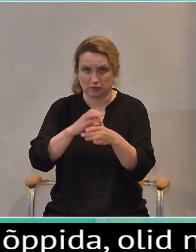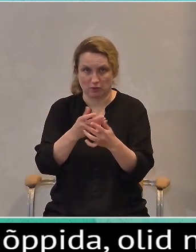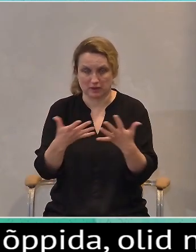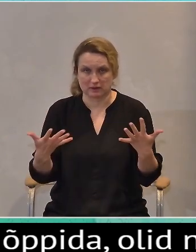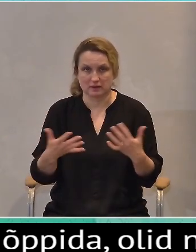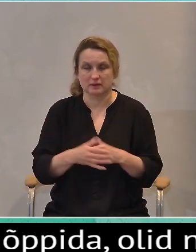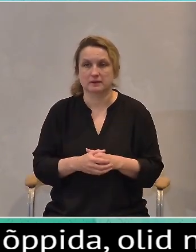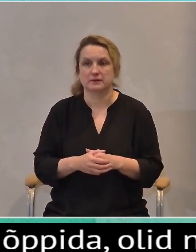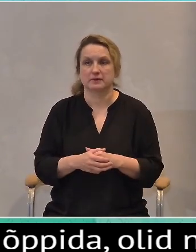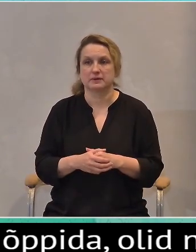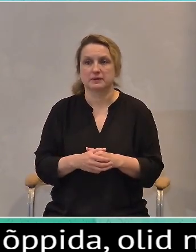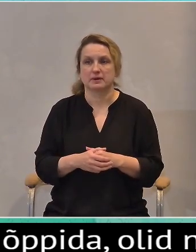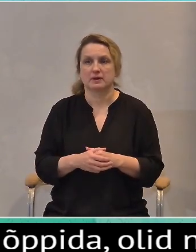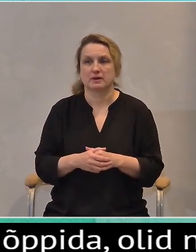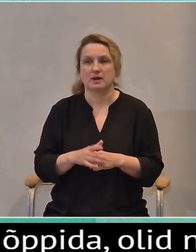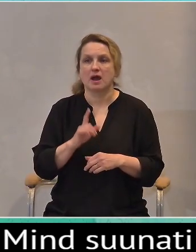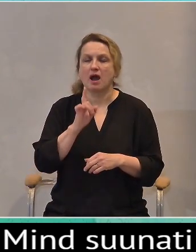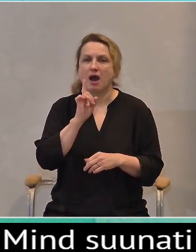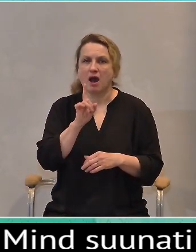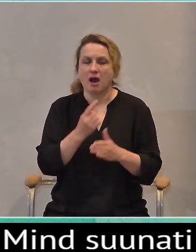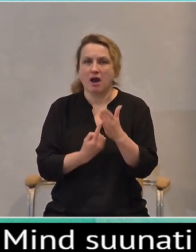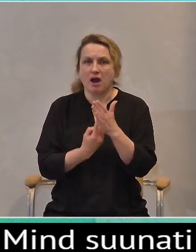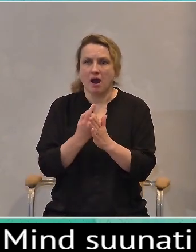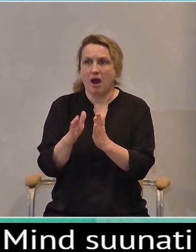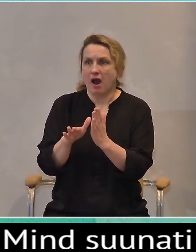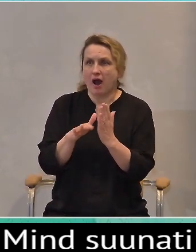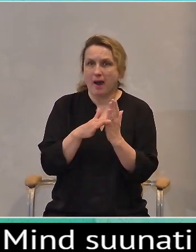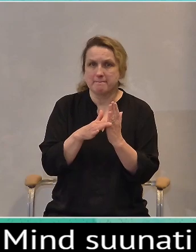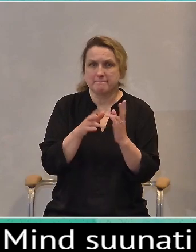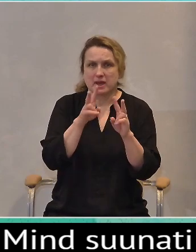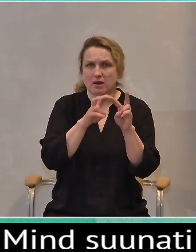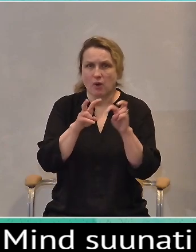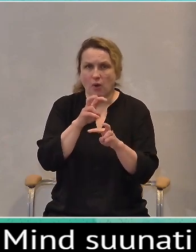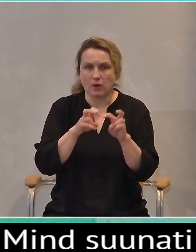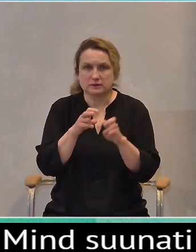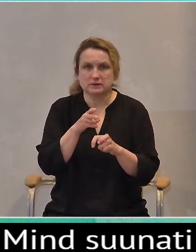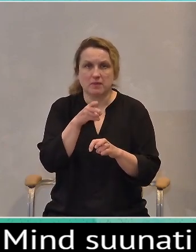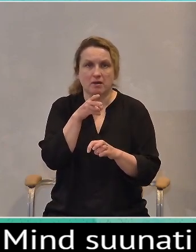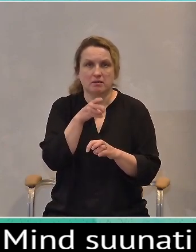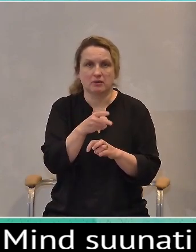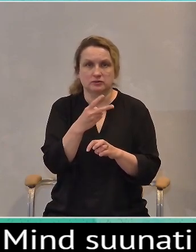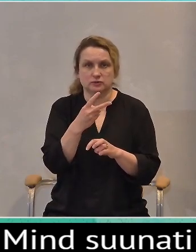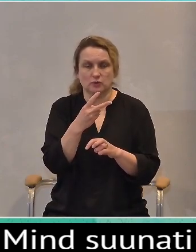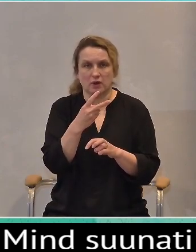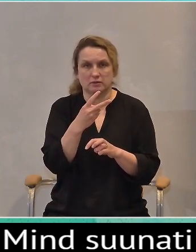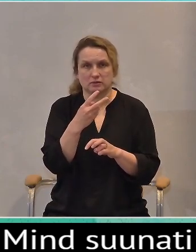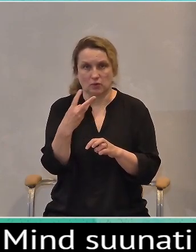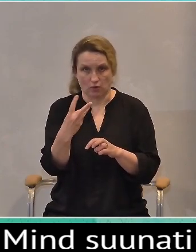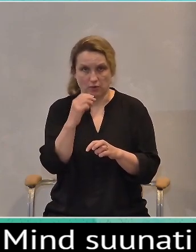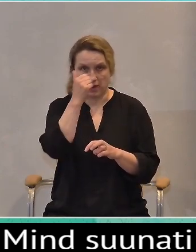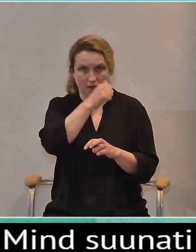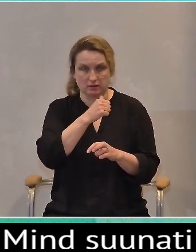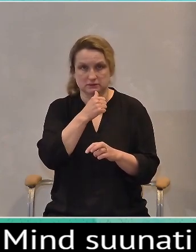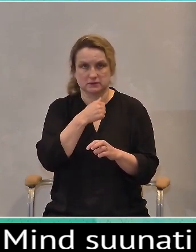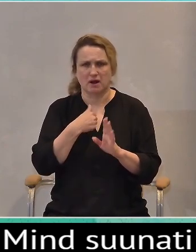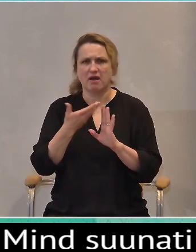apparent. For example, hyperflexible skin and others. I started looking for